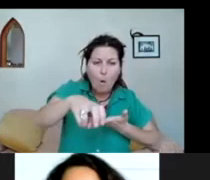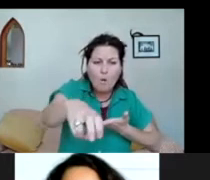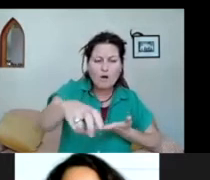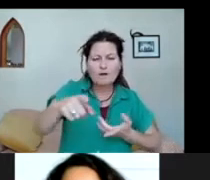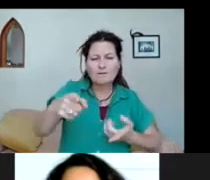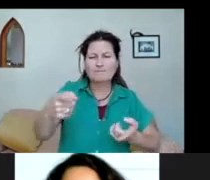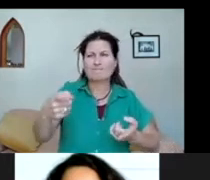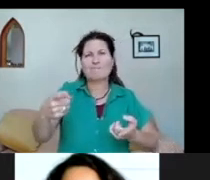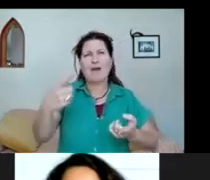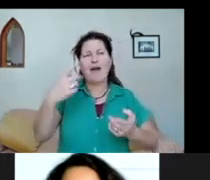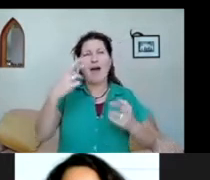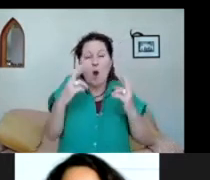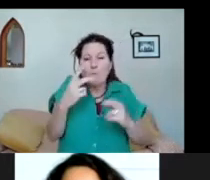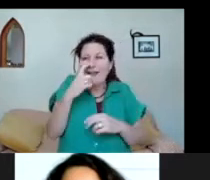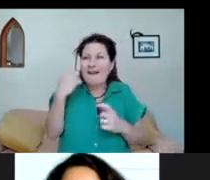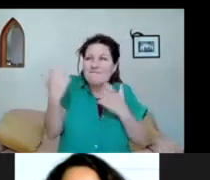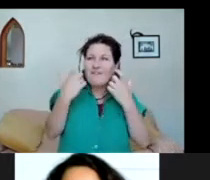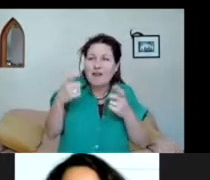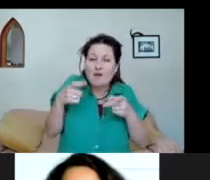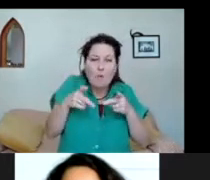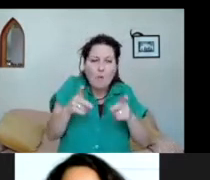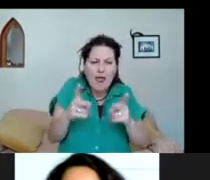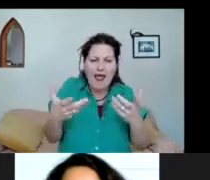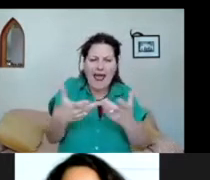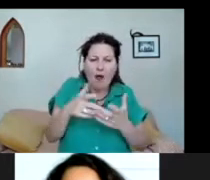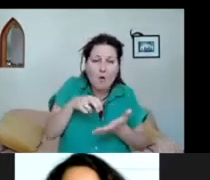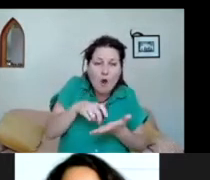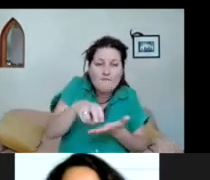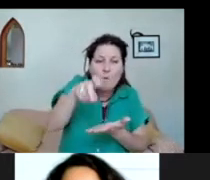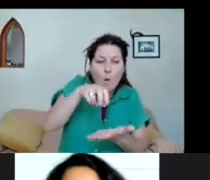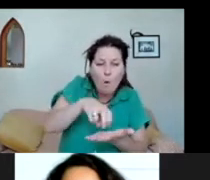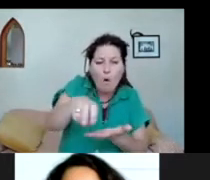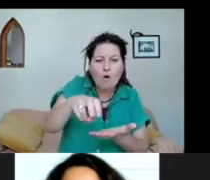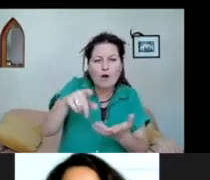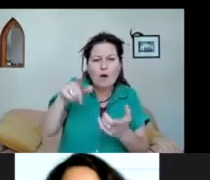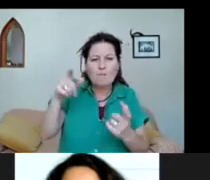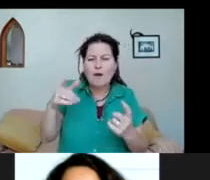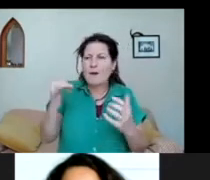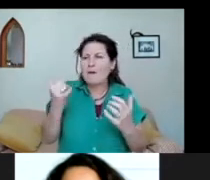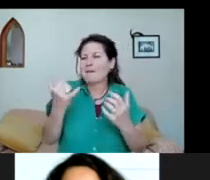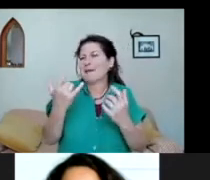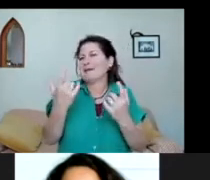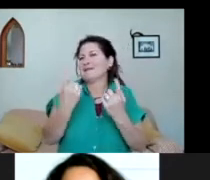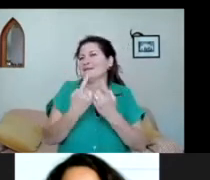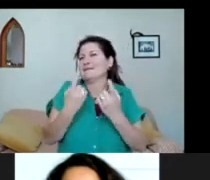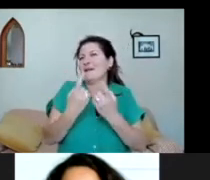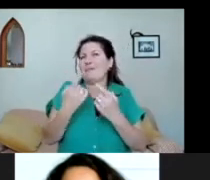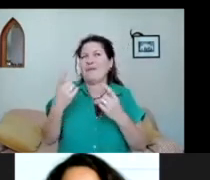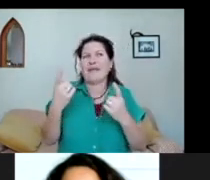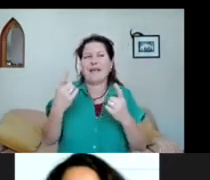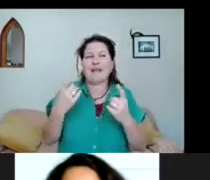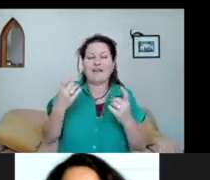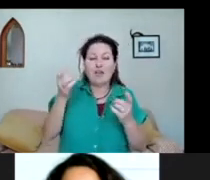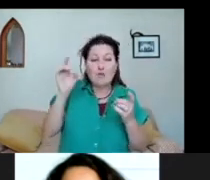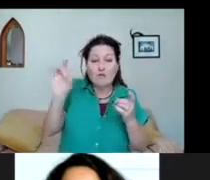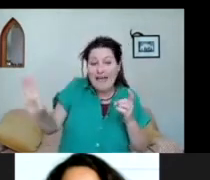for a walk, but maybe it's something else that's left as traces around the borough that people walk past, not just